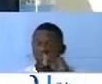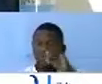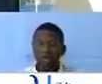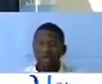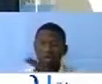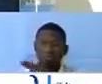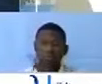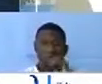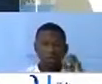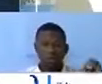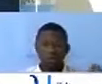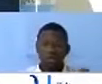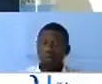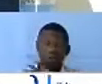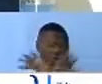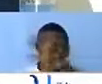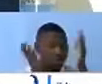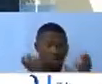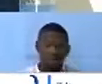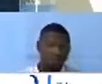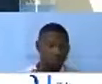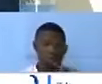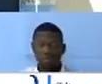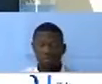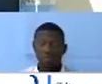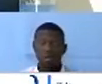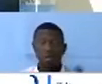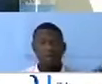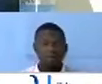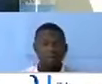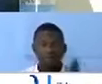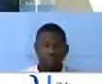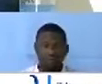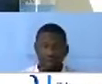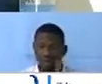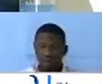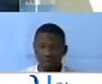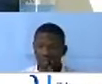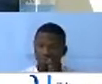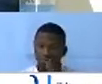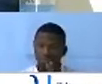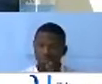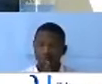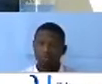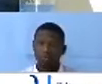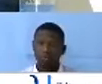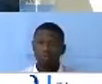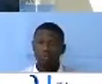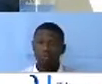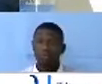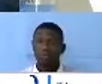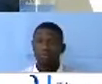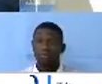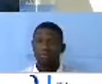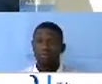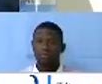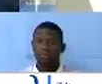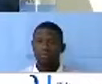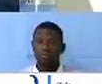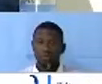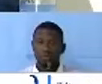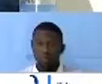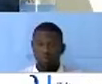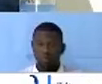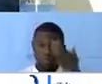Lako dare atum 1995 ba atum 2000. Ni nye nga hamne dan yoru chi sa loko dan la fenan. You want